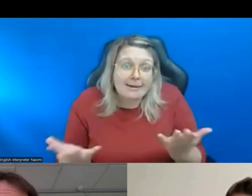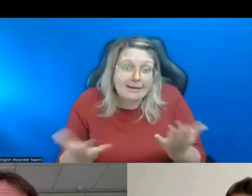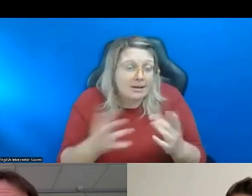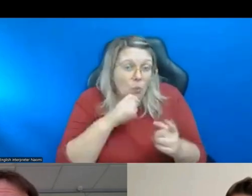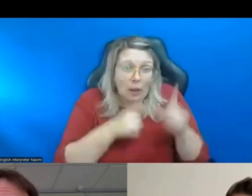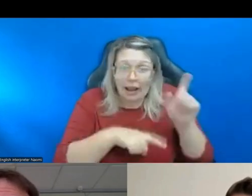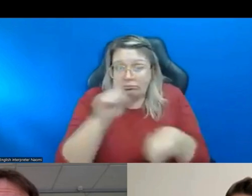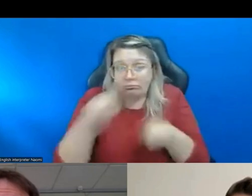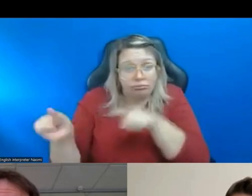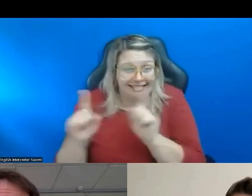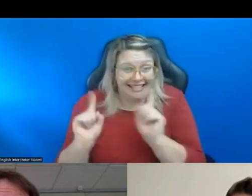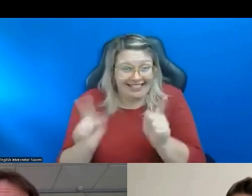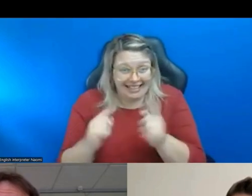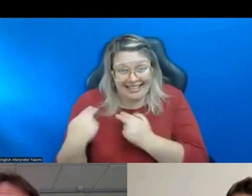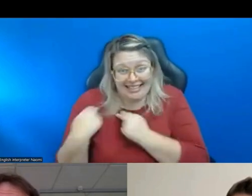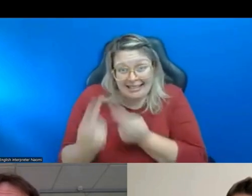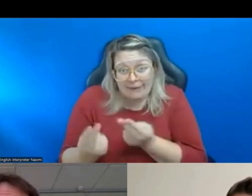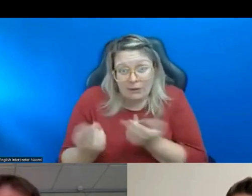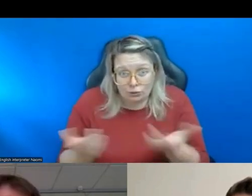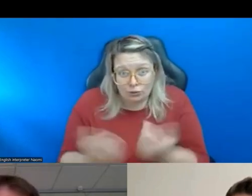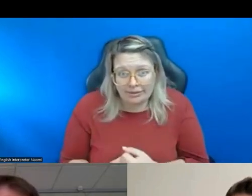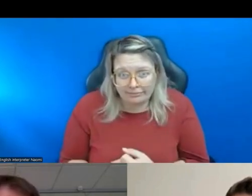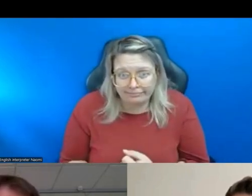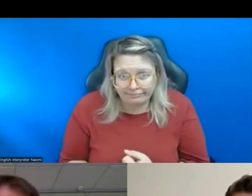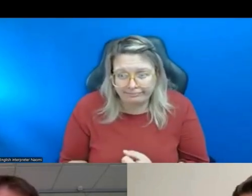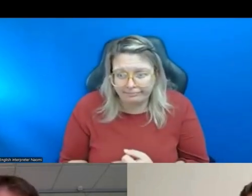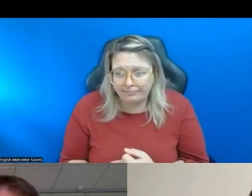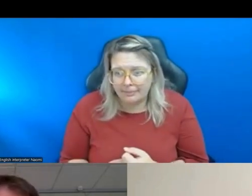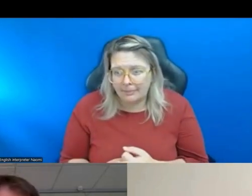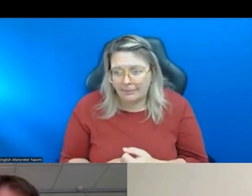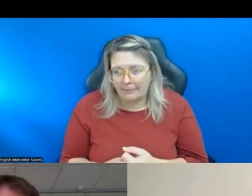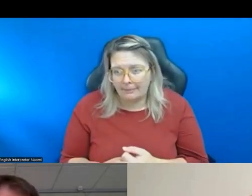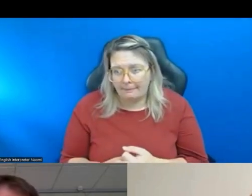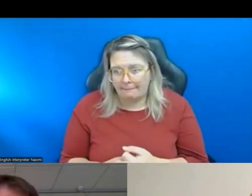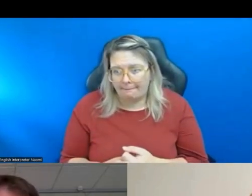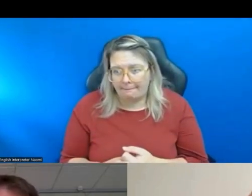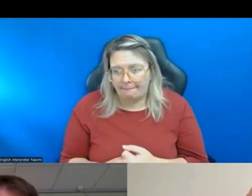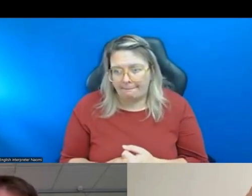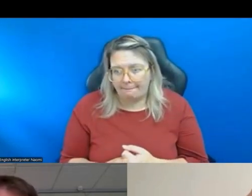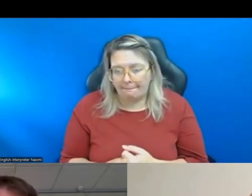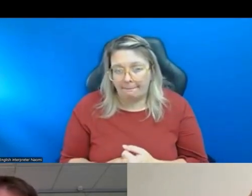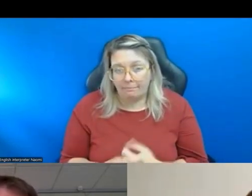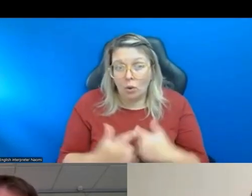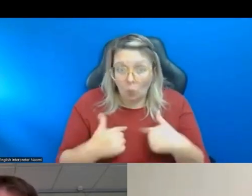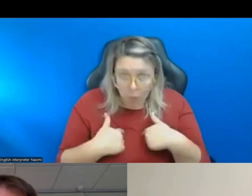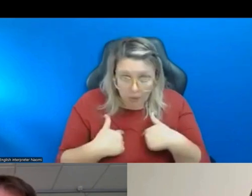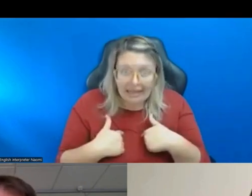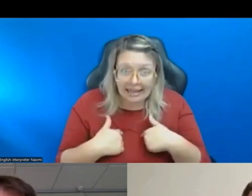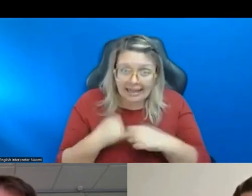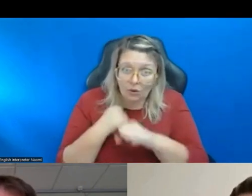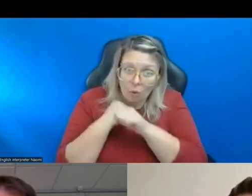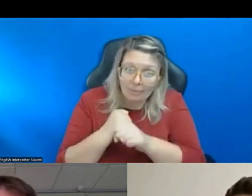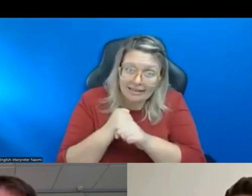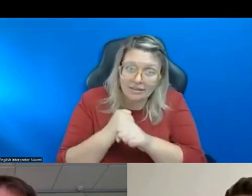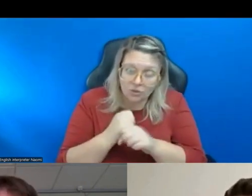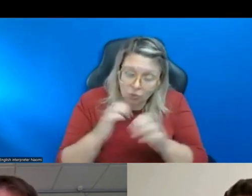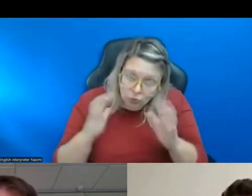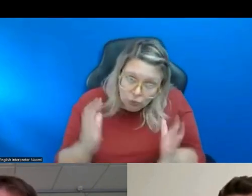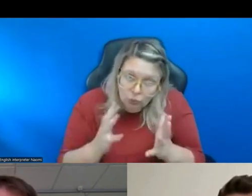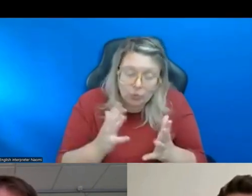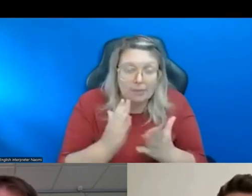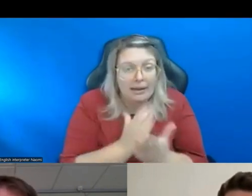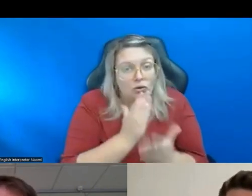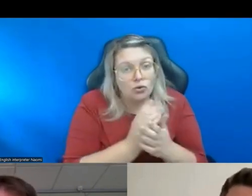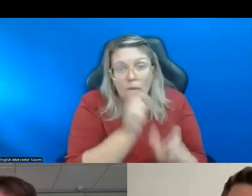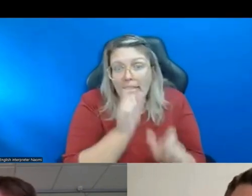as we move on. Our commitment to supporting people to lead fulfilling creative lives wherever